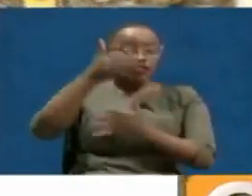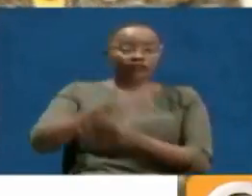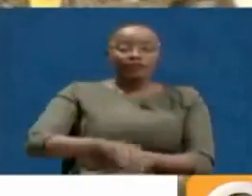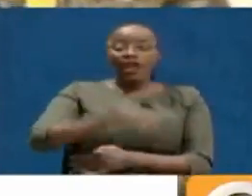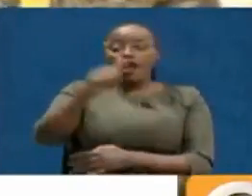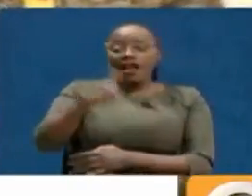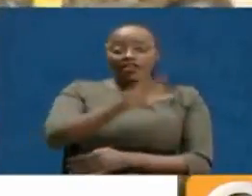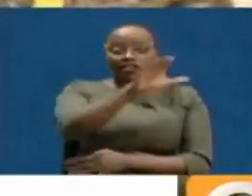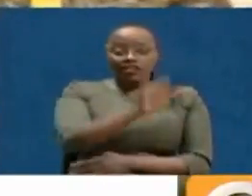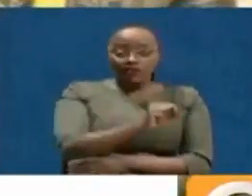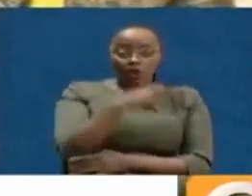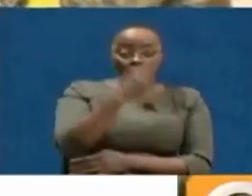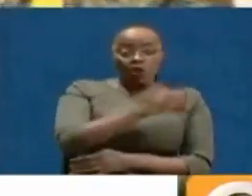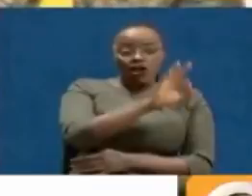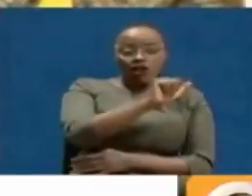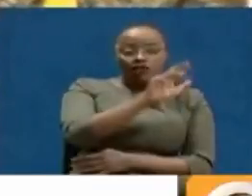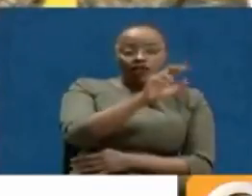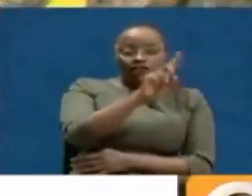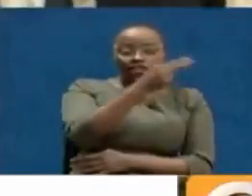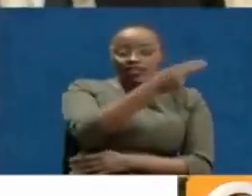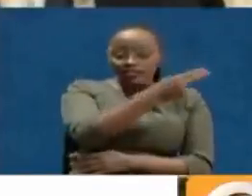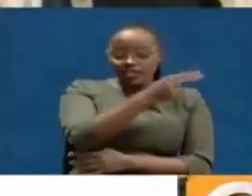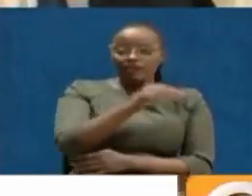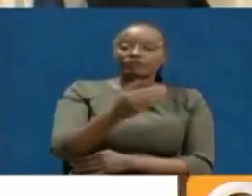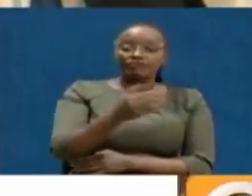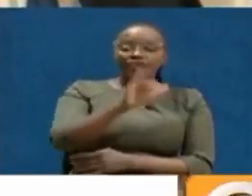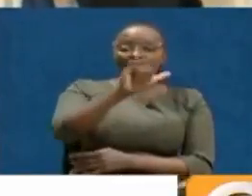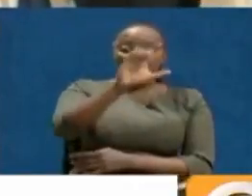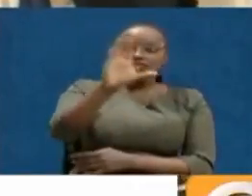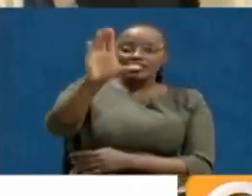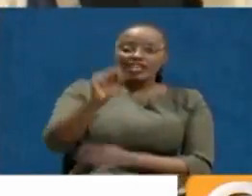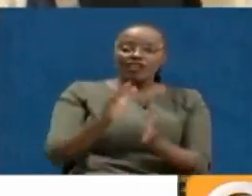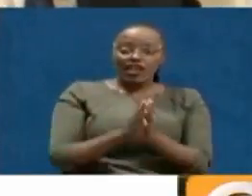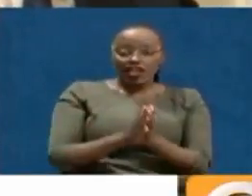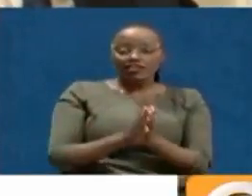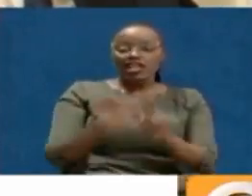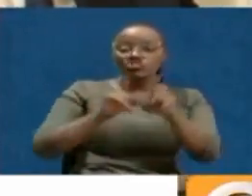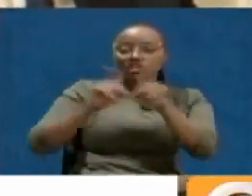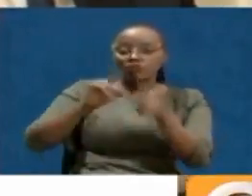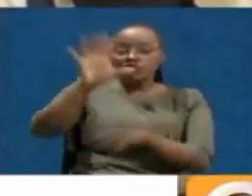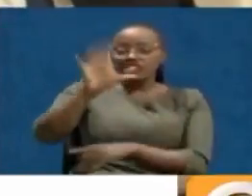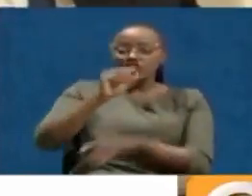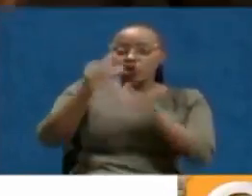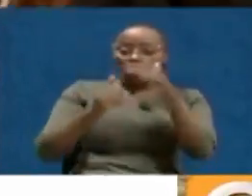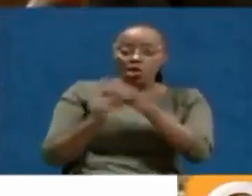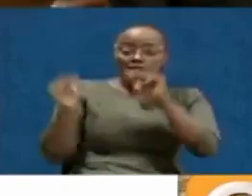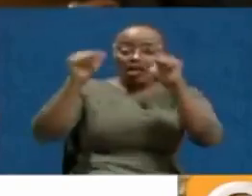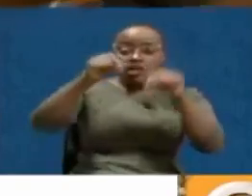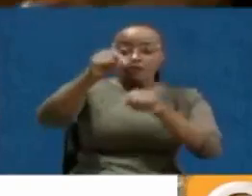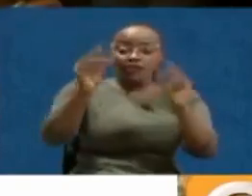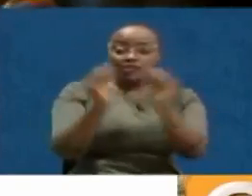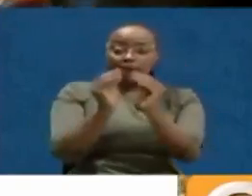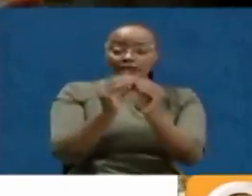cabinet secretaries, Farida Karone for lands, Jom Sher for ICT and James Mashare for transport, also attended the